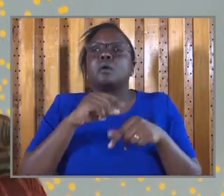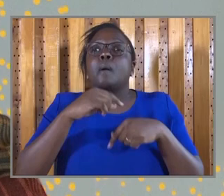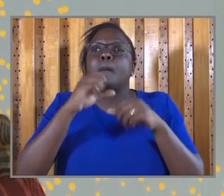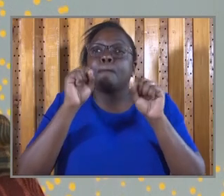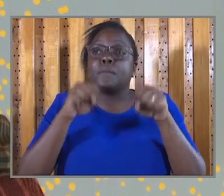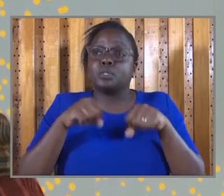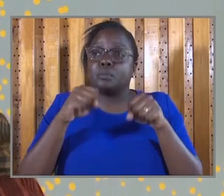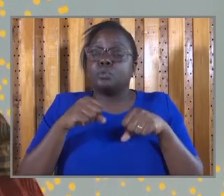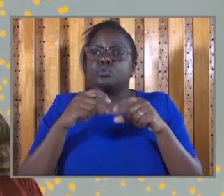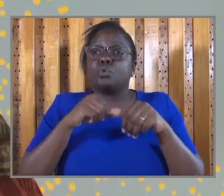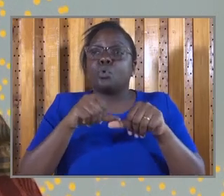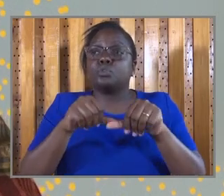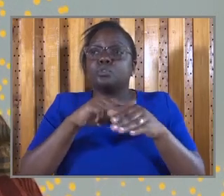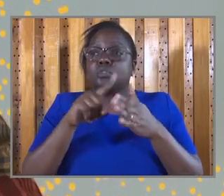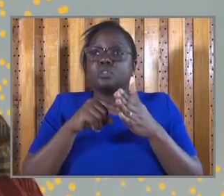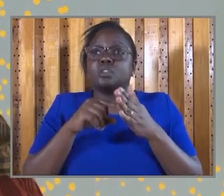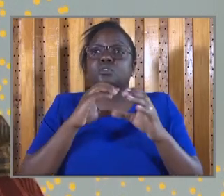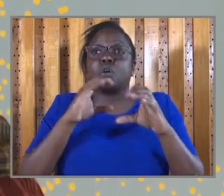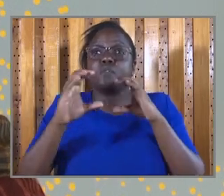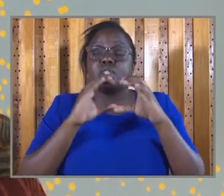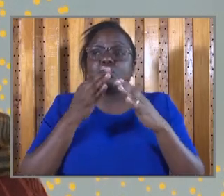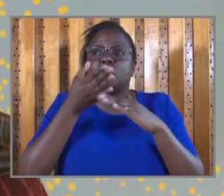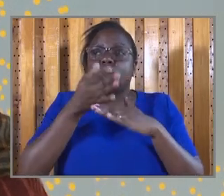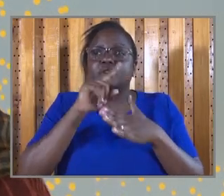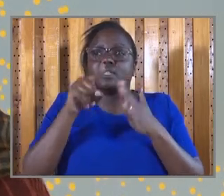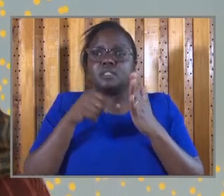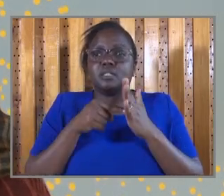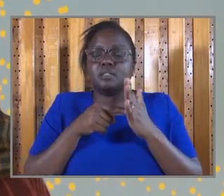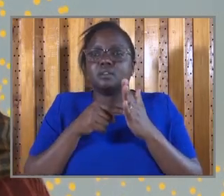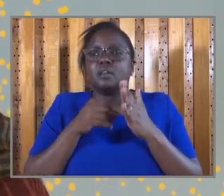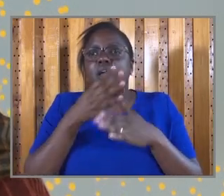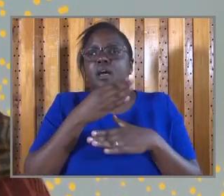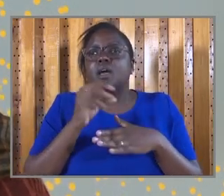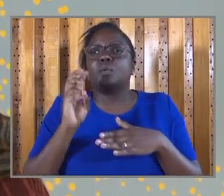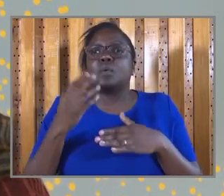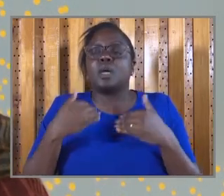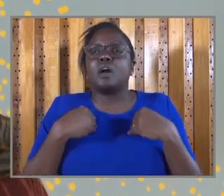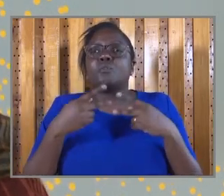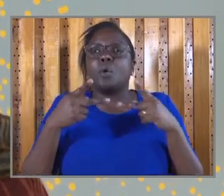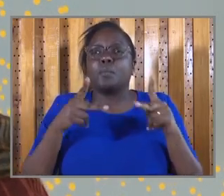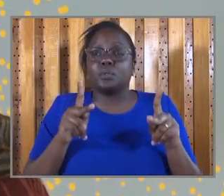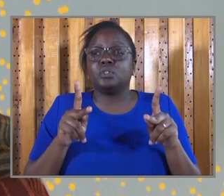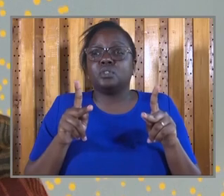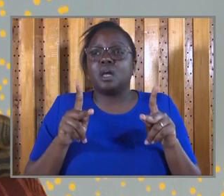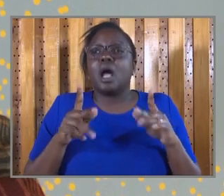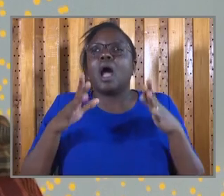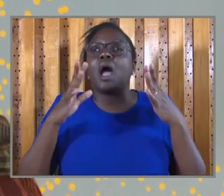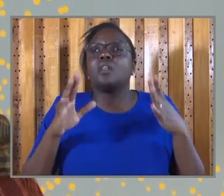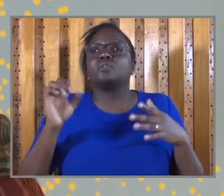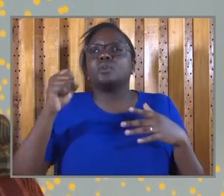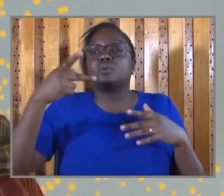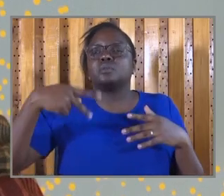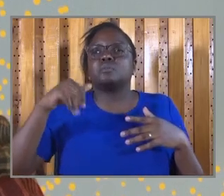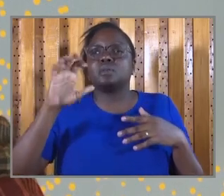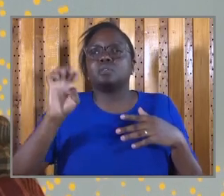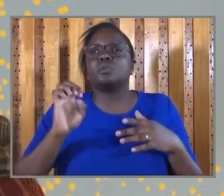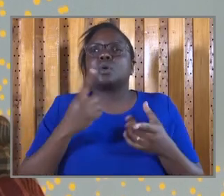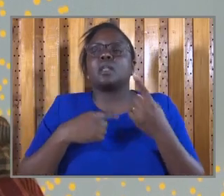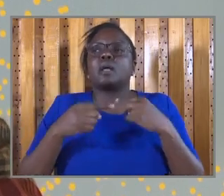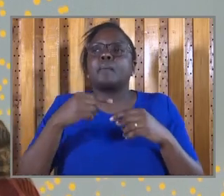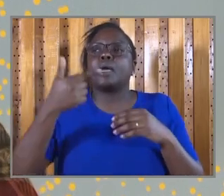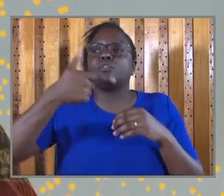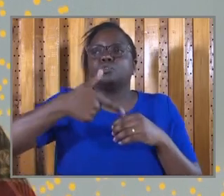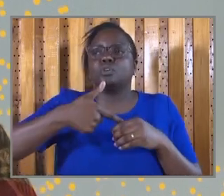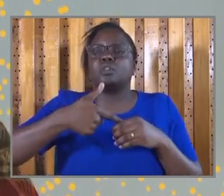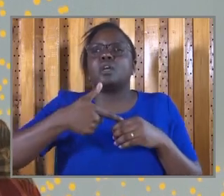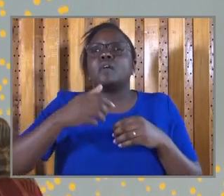this conversation after this. And we have opportunity, a lot of space, where you can come and join